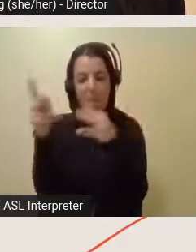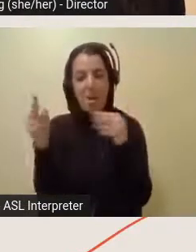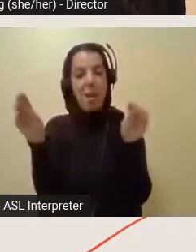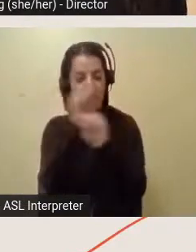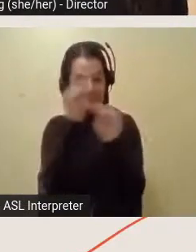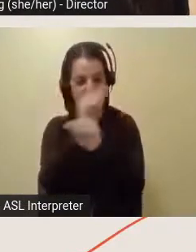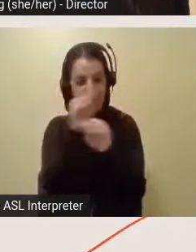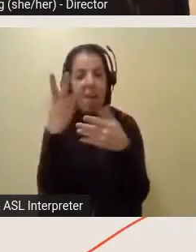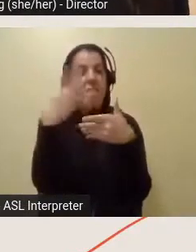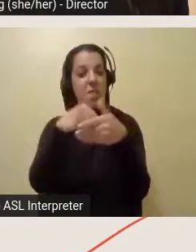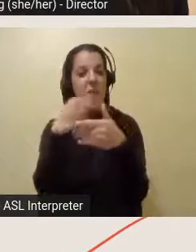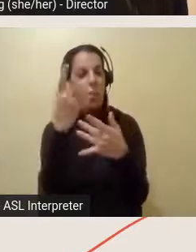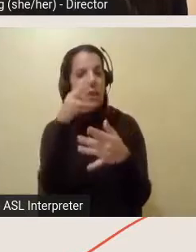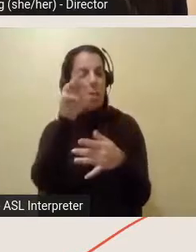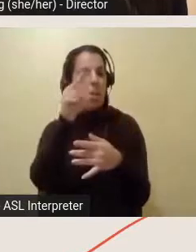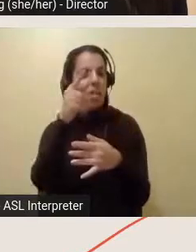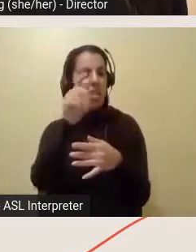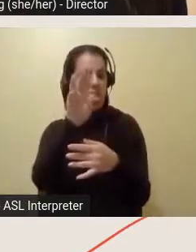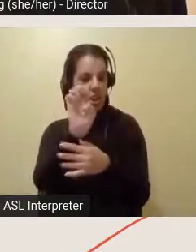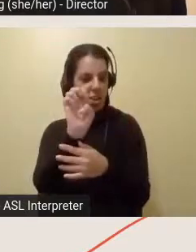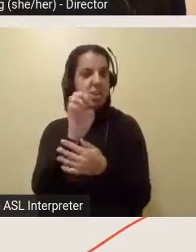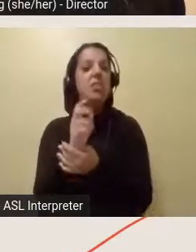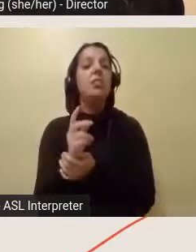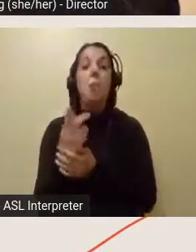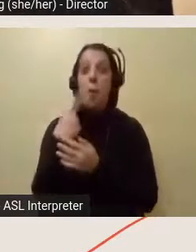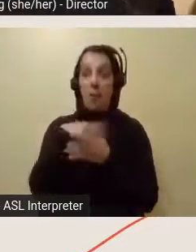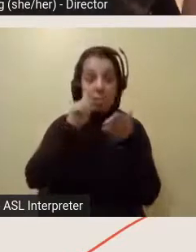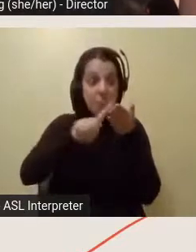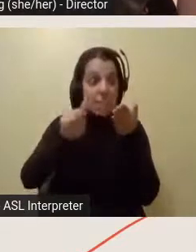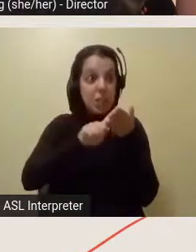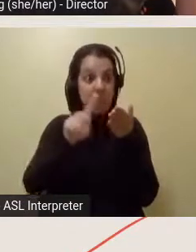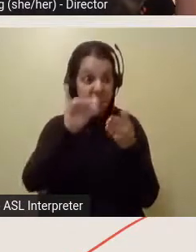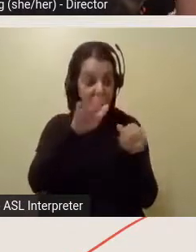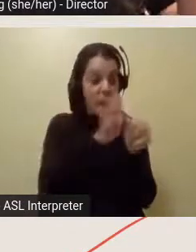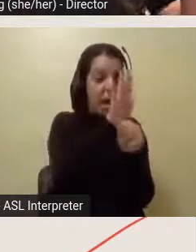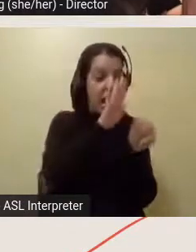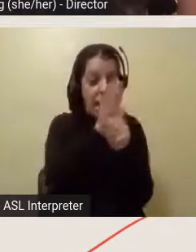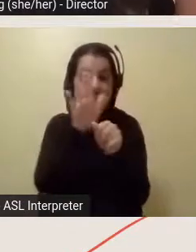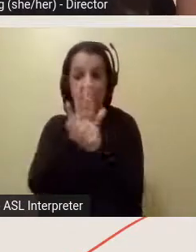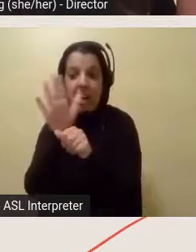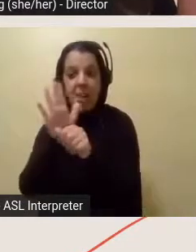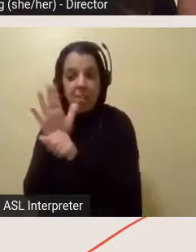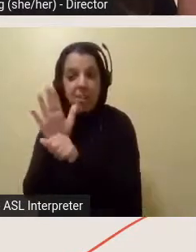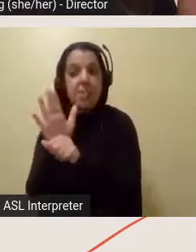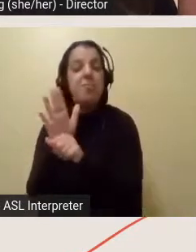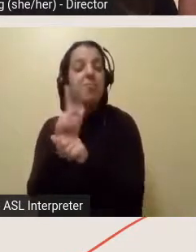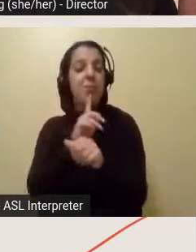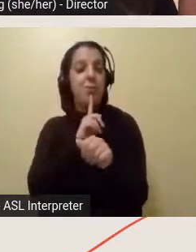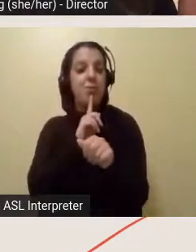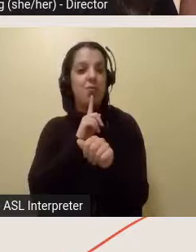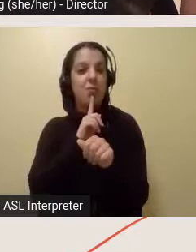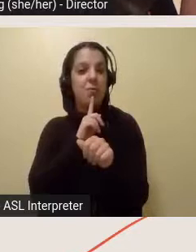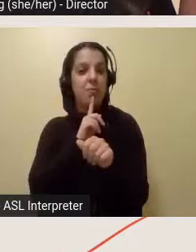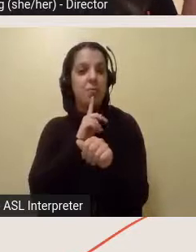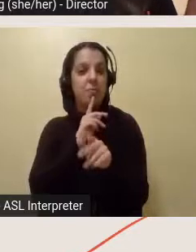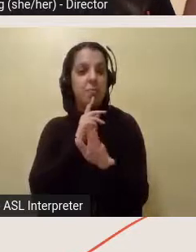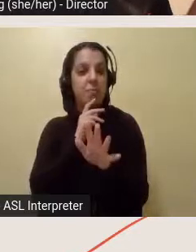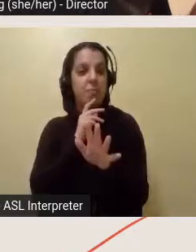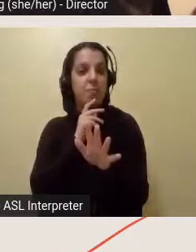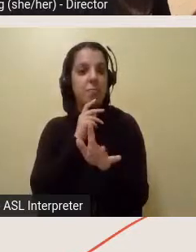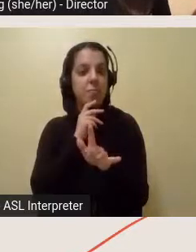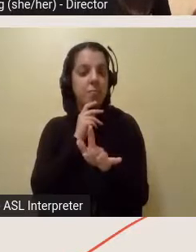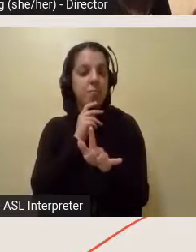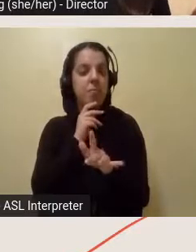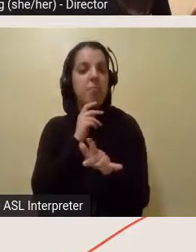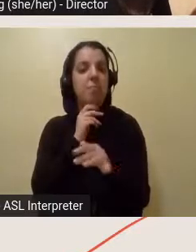and realize that some of those, like some of those things that have, you know, that visually represent moments of solidarity in the past also had like a